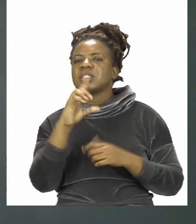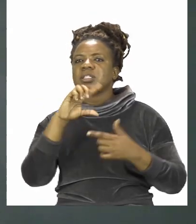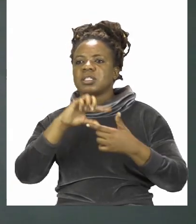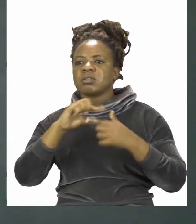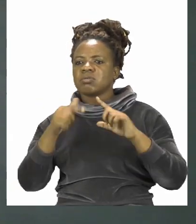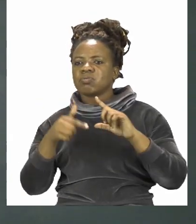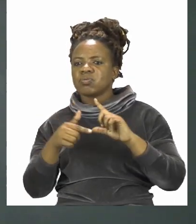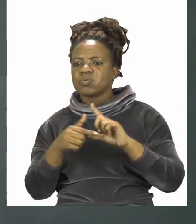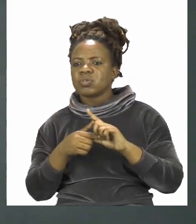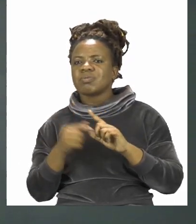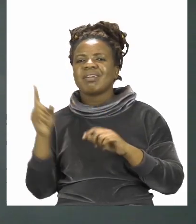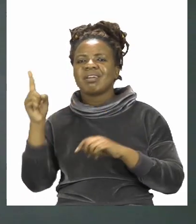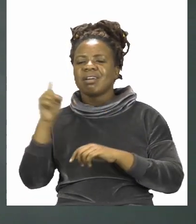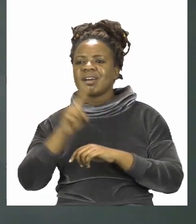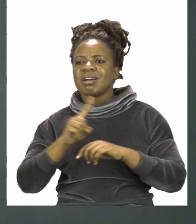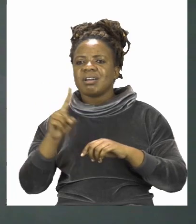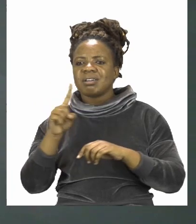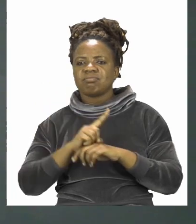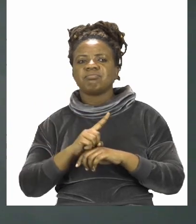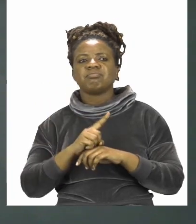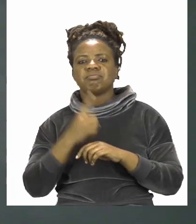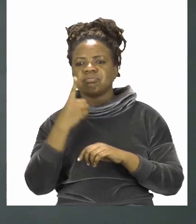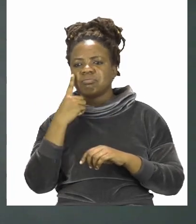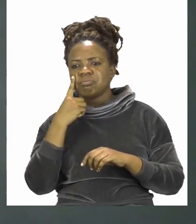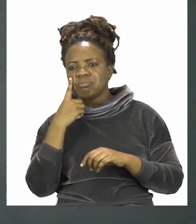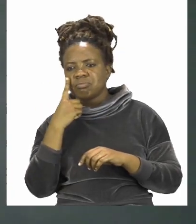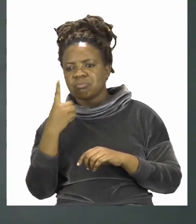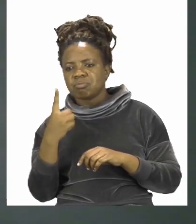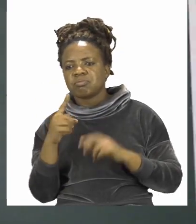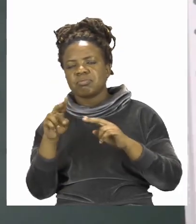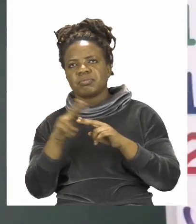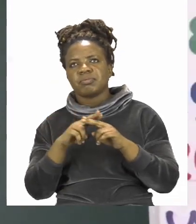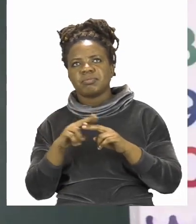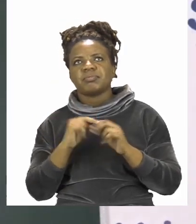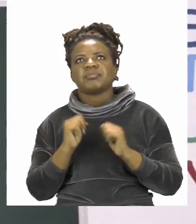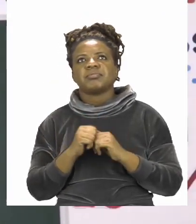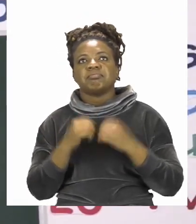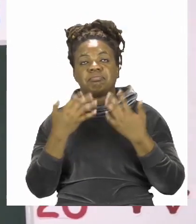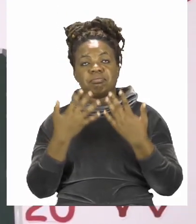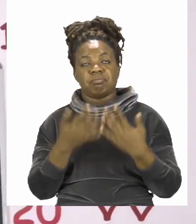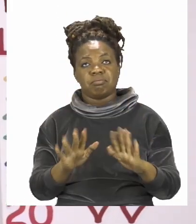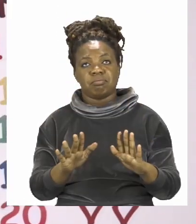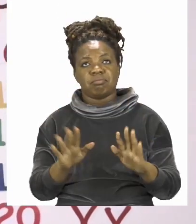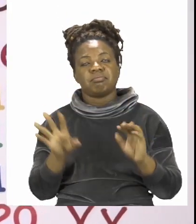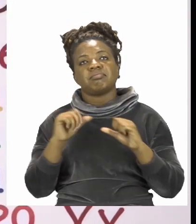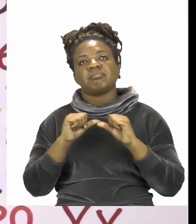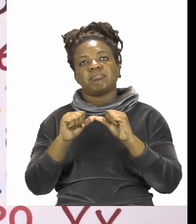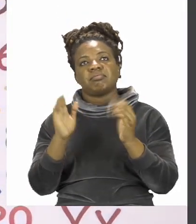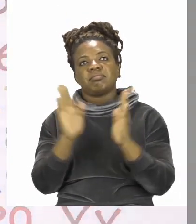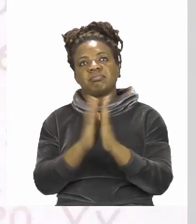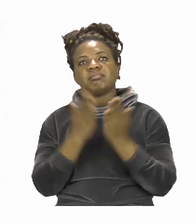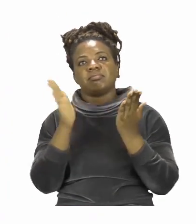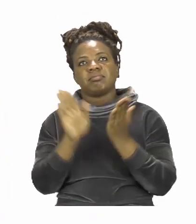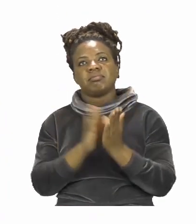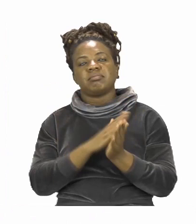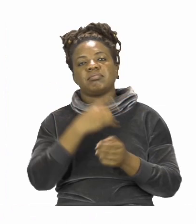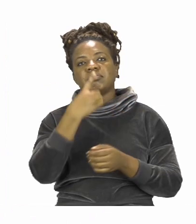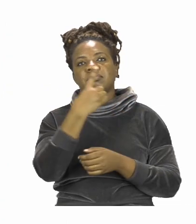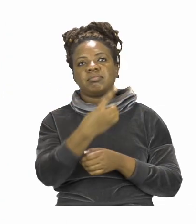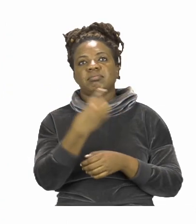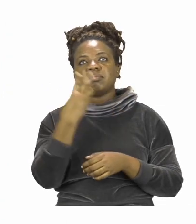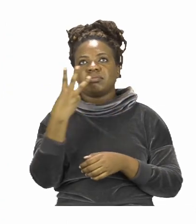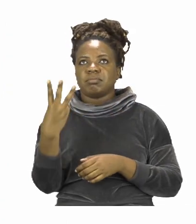day. When you're done with that one, you can move on to the next page, page 13. On